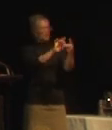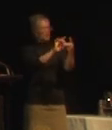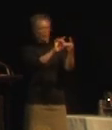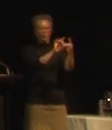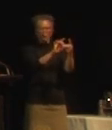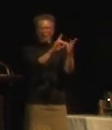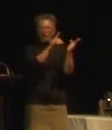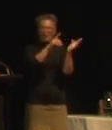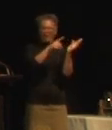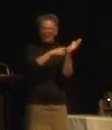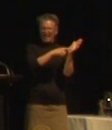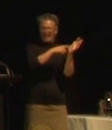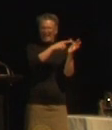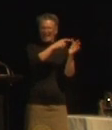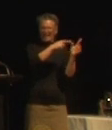is.